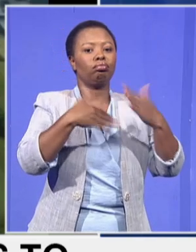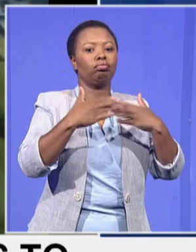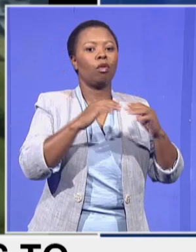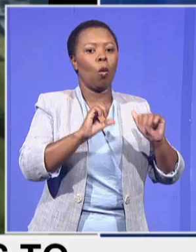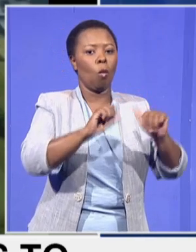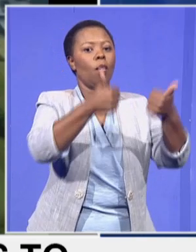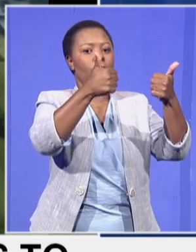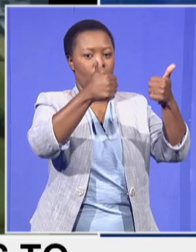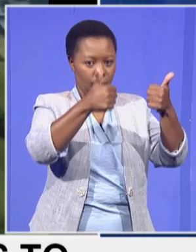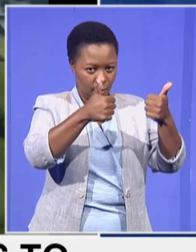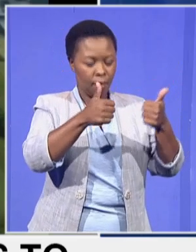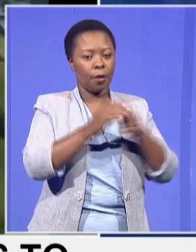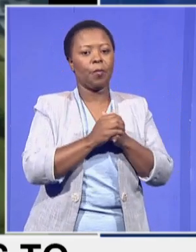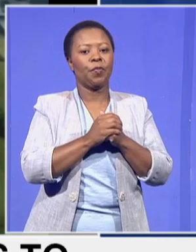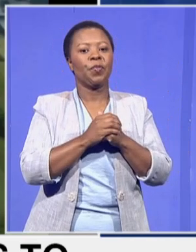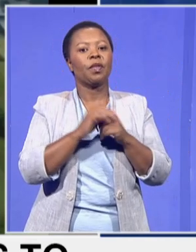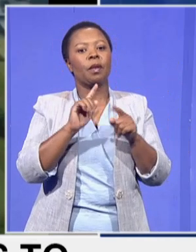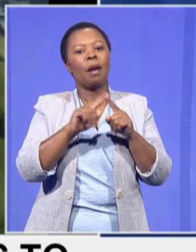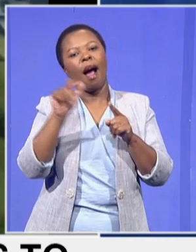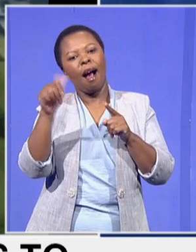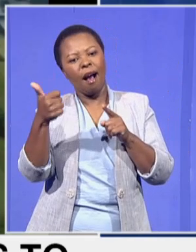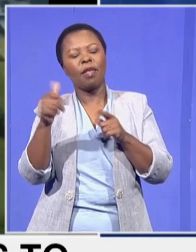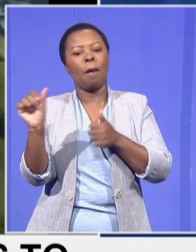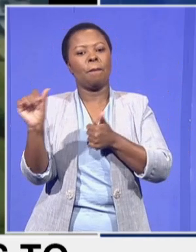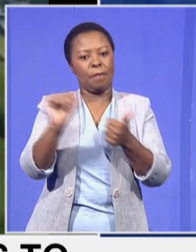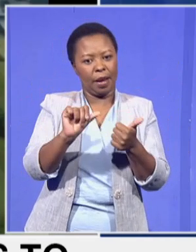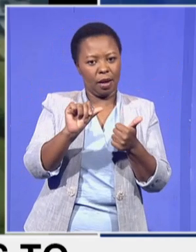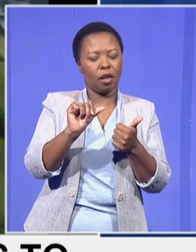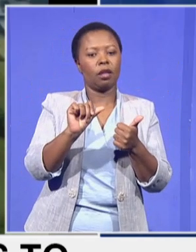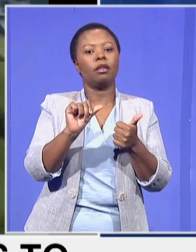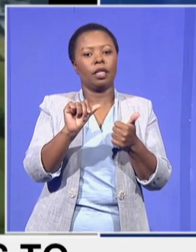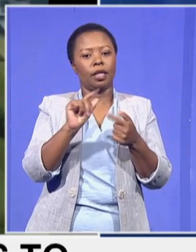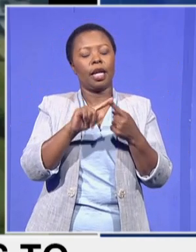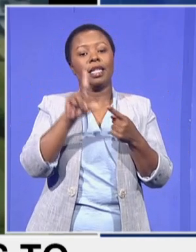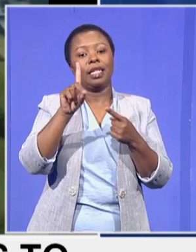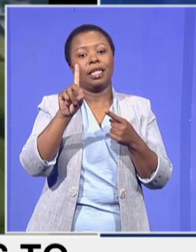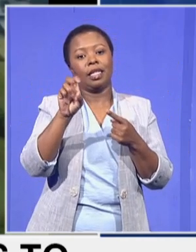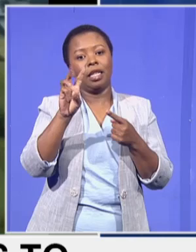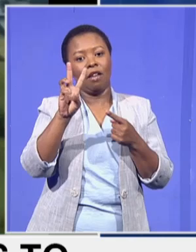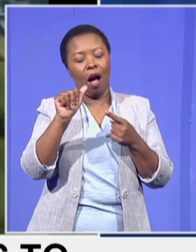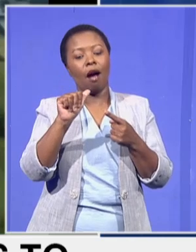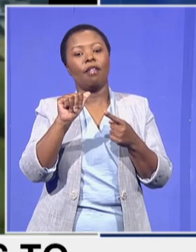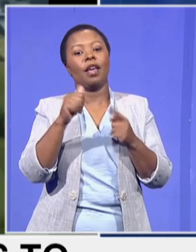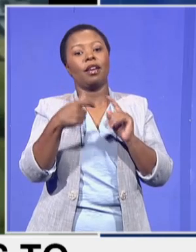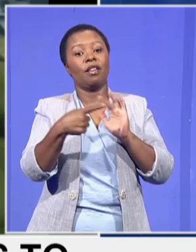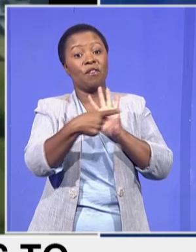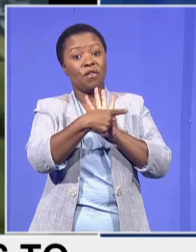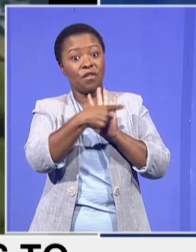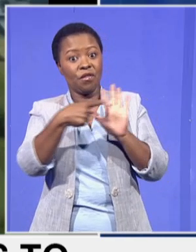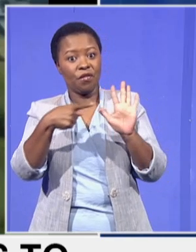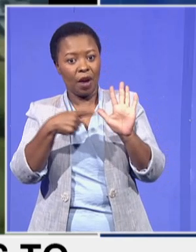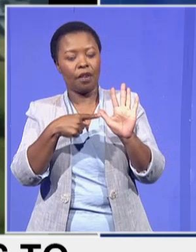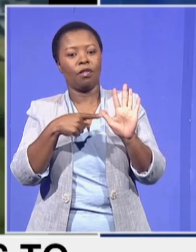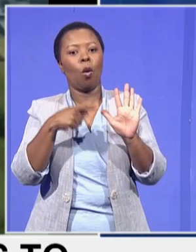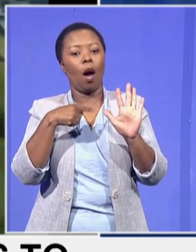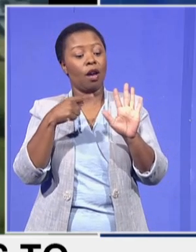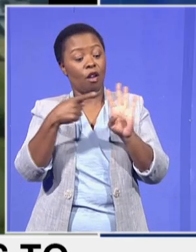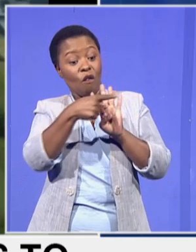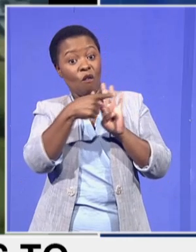when Unit 2 returned from an outage. And similar on Duvha, where we've run all 5 after returning Unit 4 last